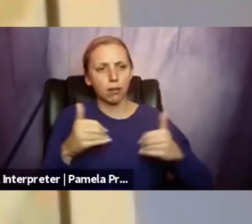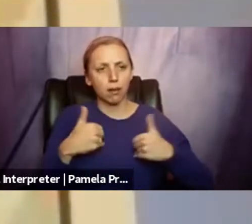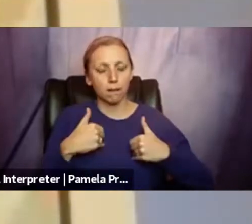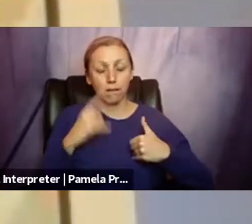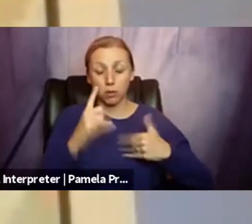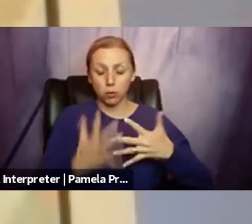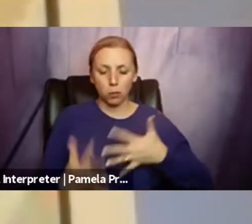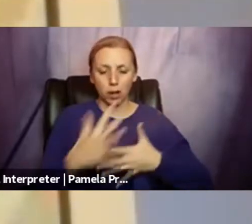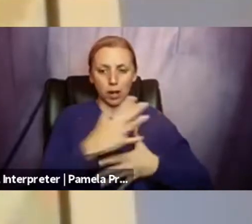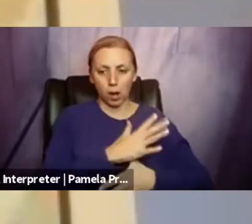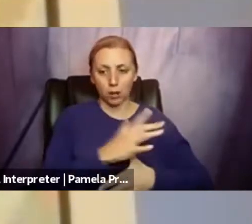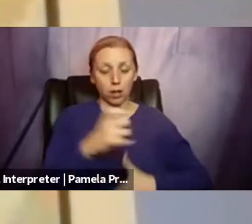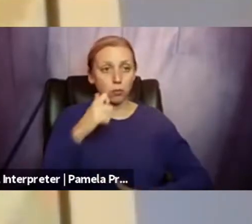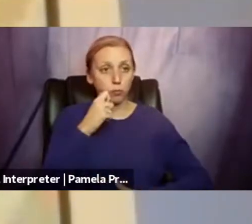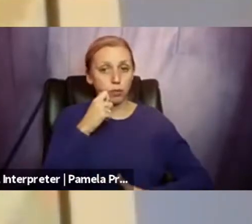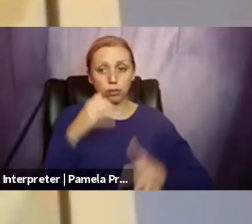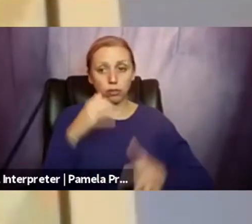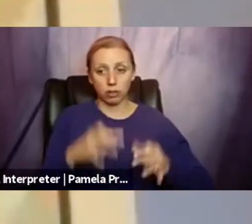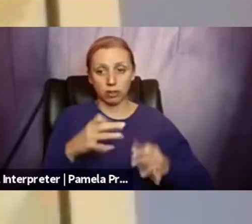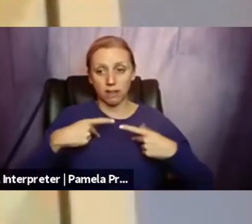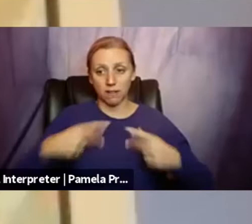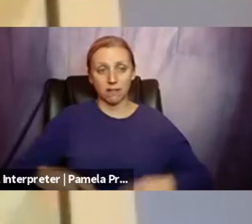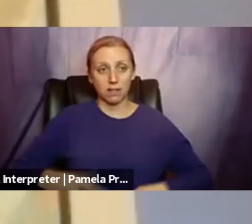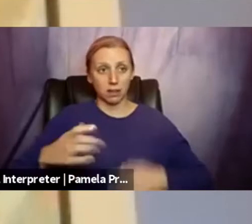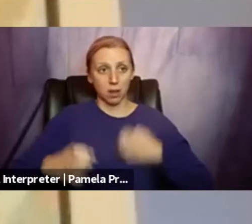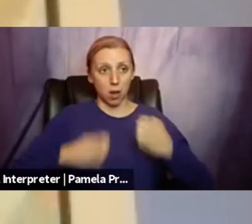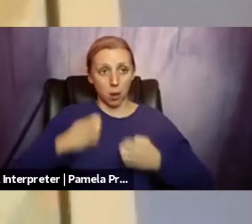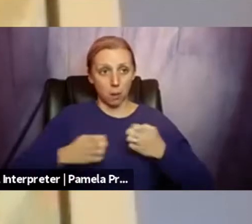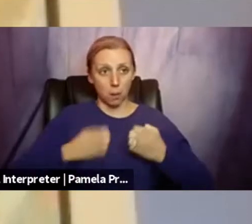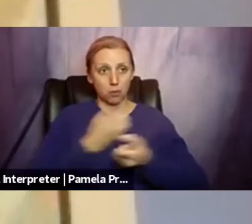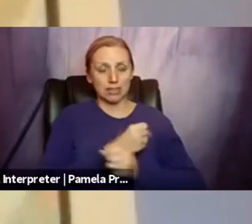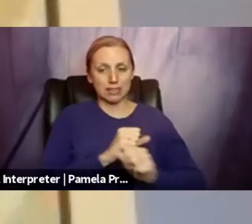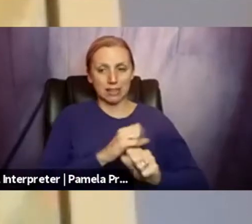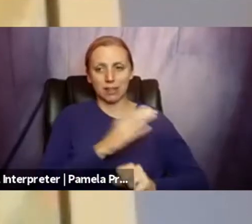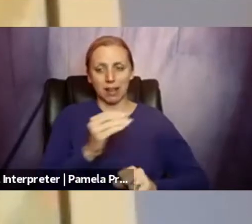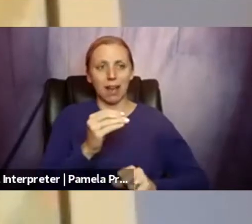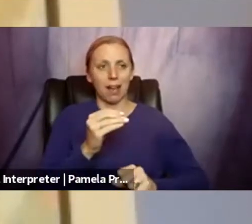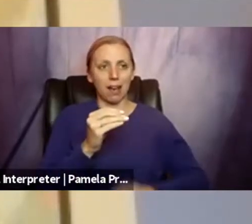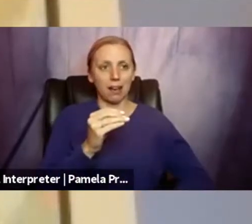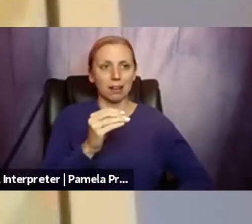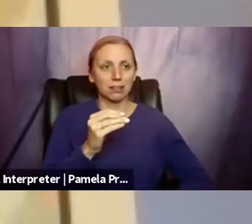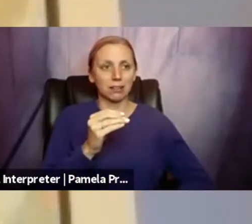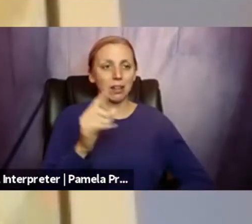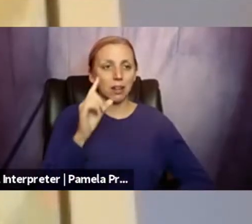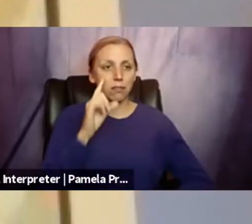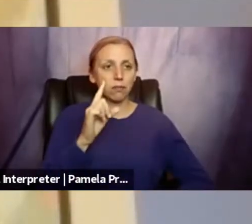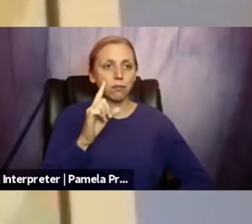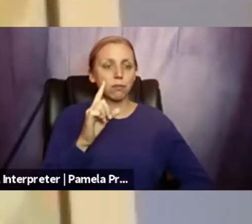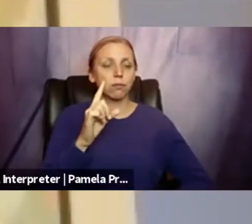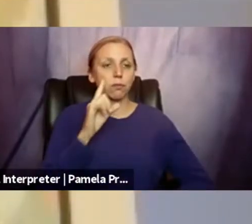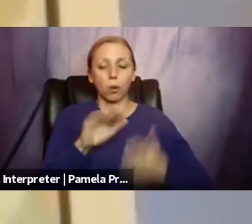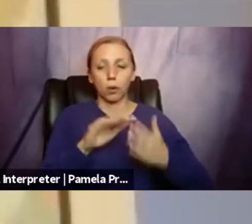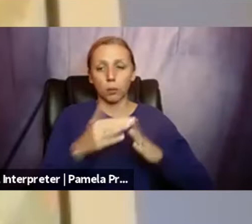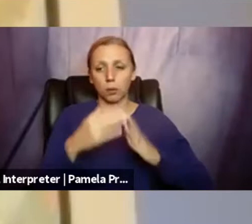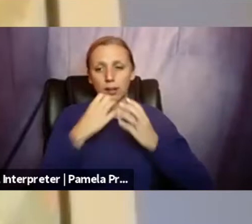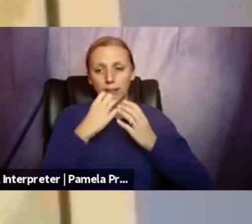racial justice, physical, emotional safety, and community care. Each event convenes distinct communities